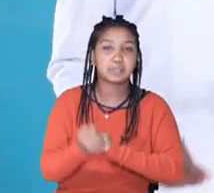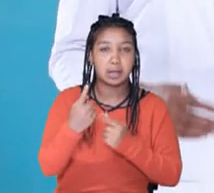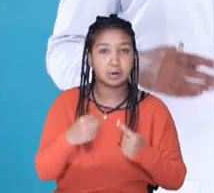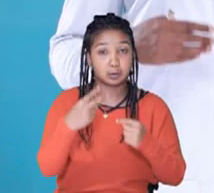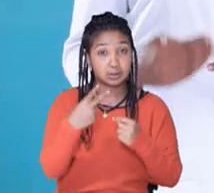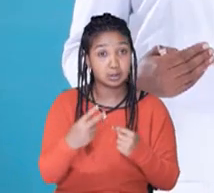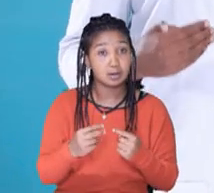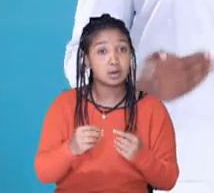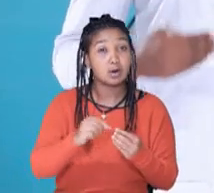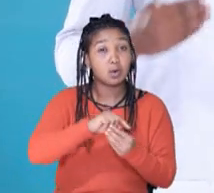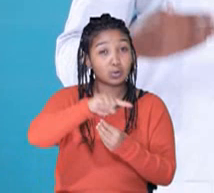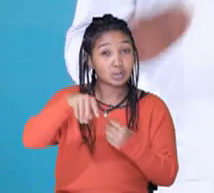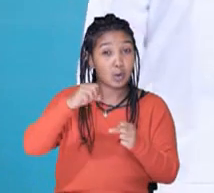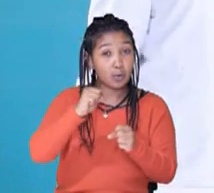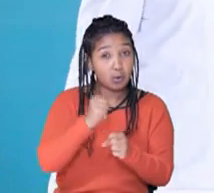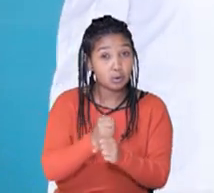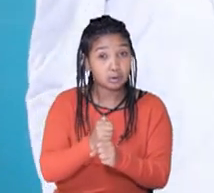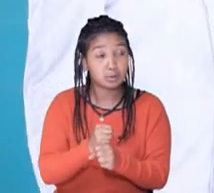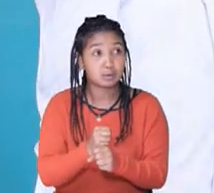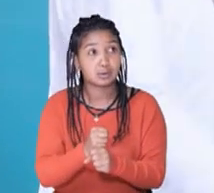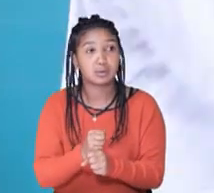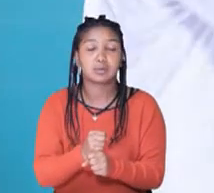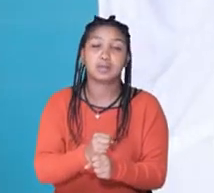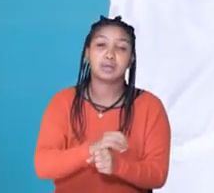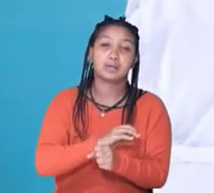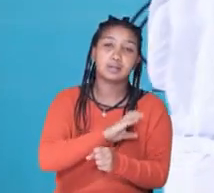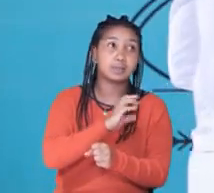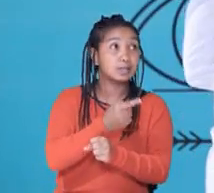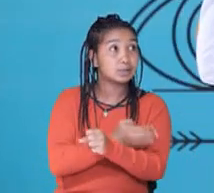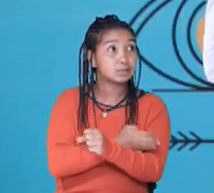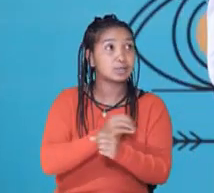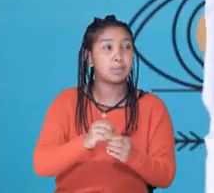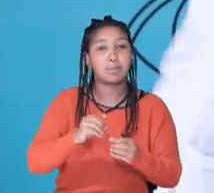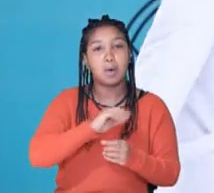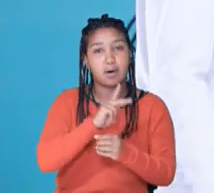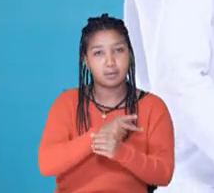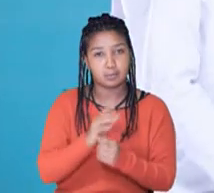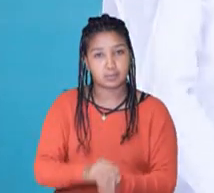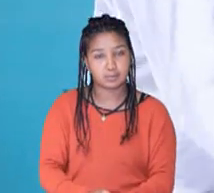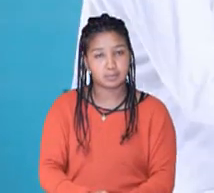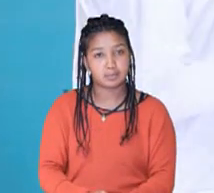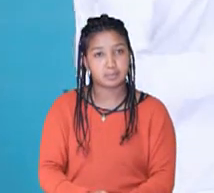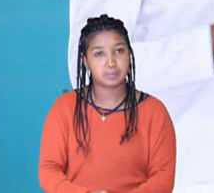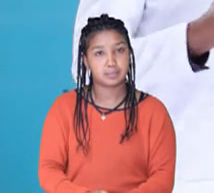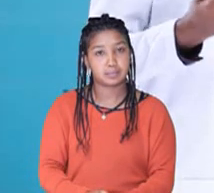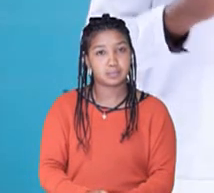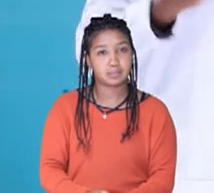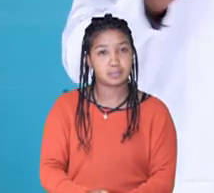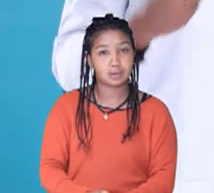try to see rotational work, energy, and power concepts. Rotational work, energy, and power concept.